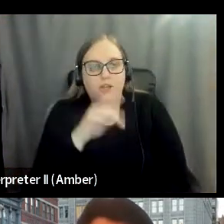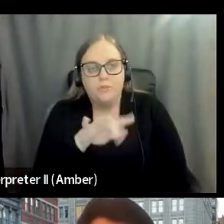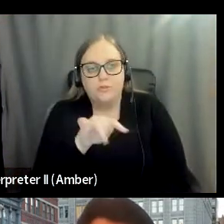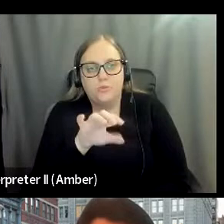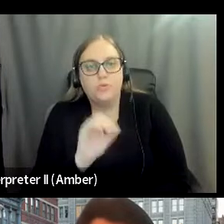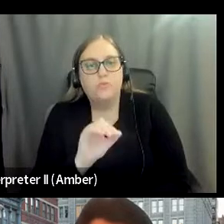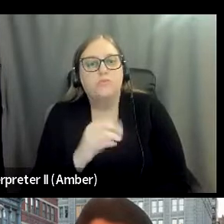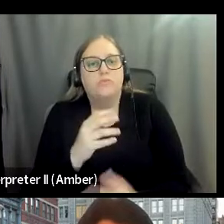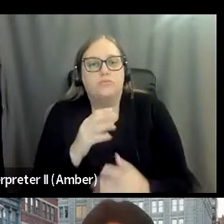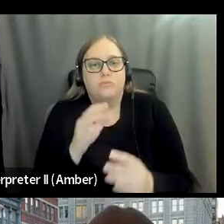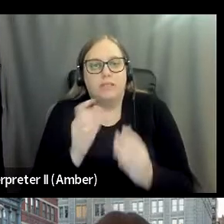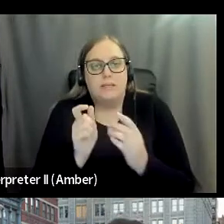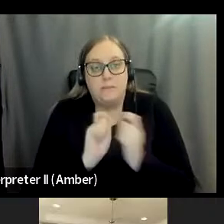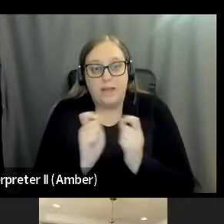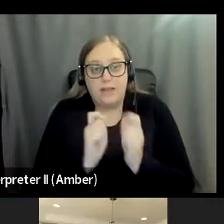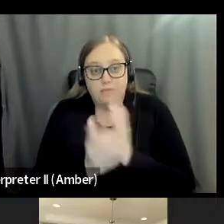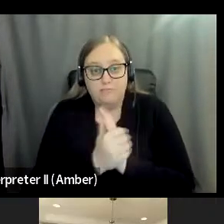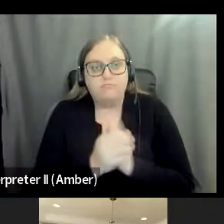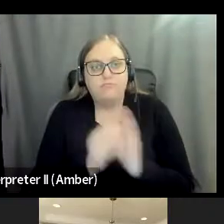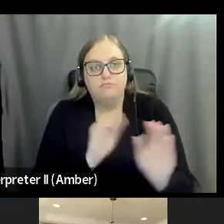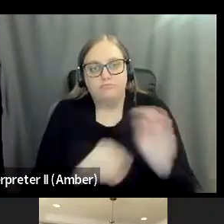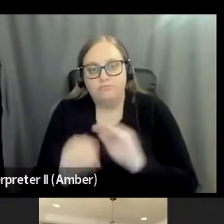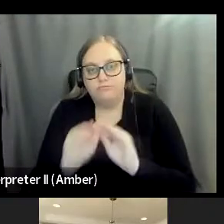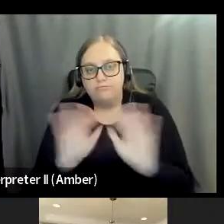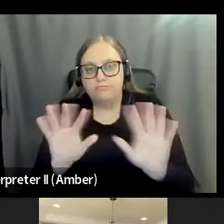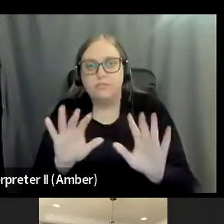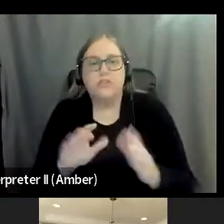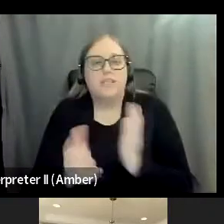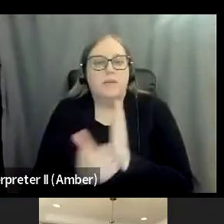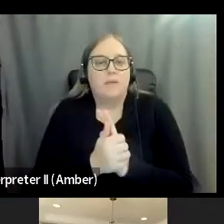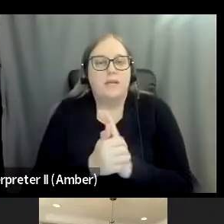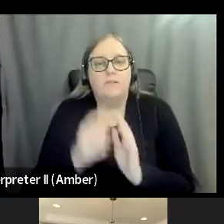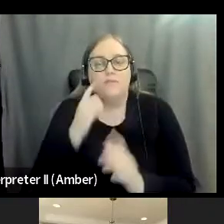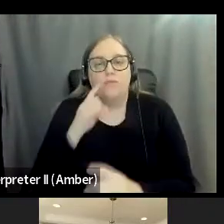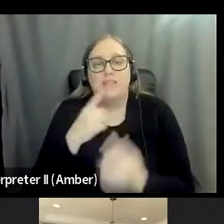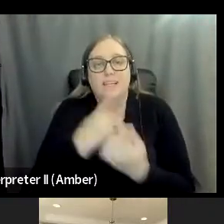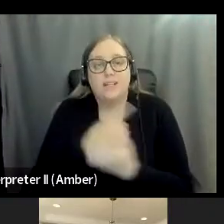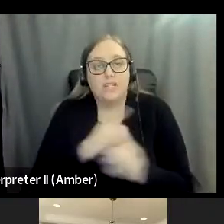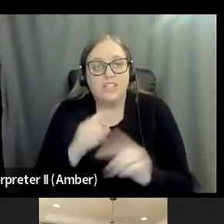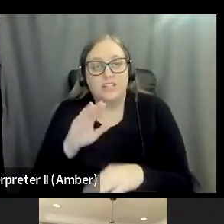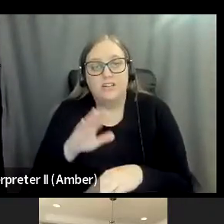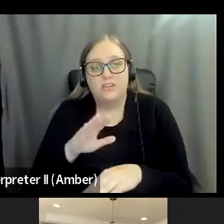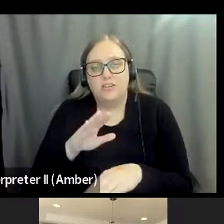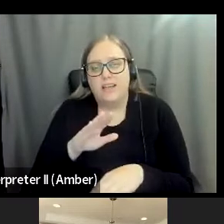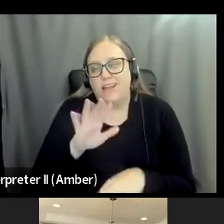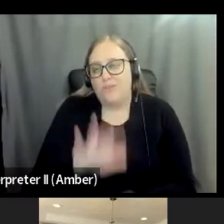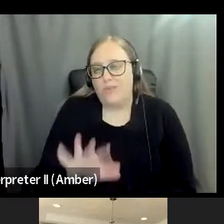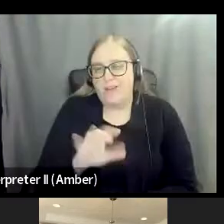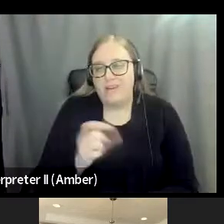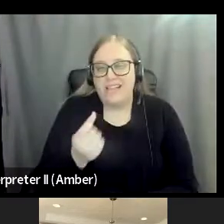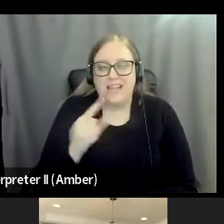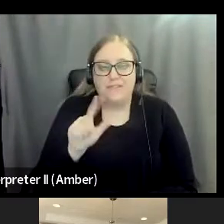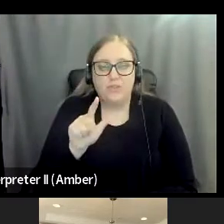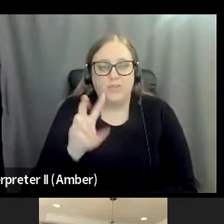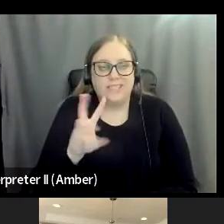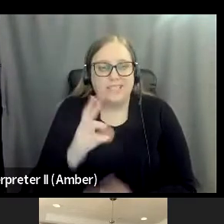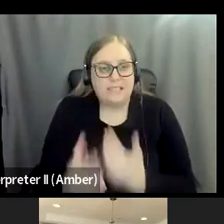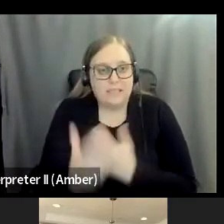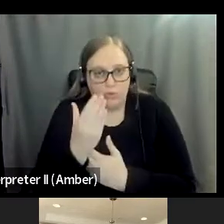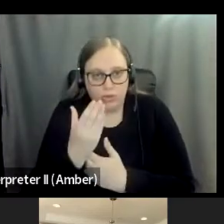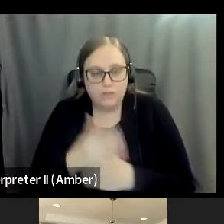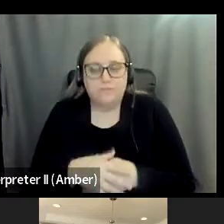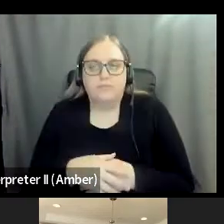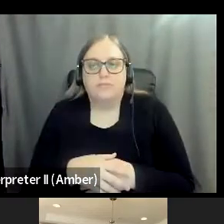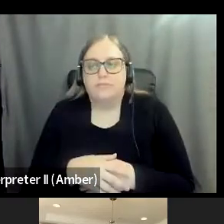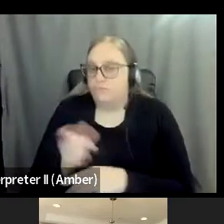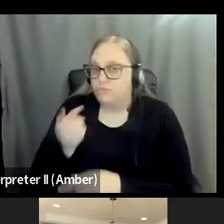was circulated together with the amendment to the declaration at around 11:26 this morning.